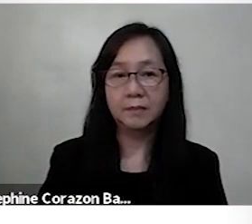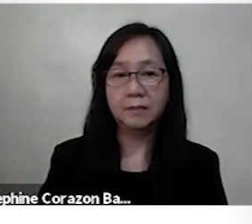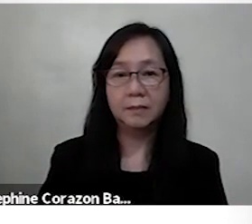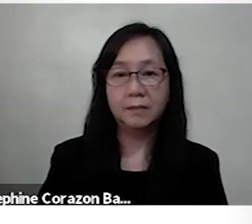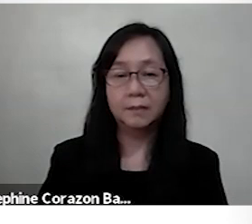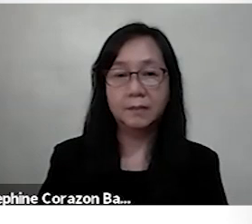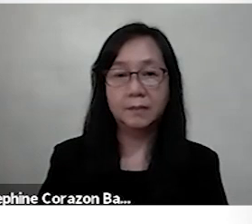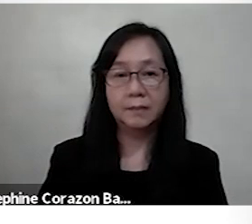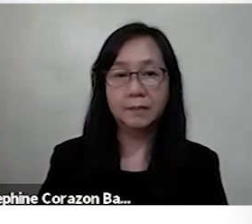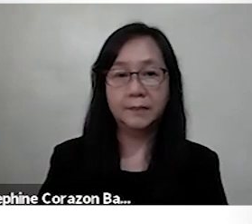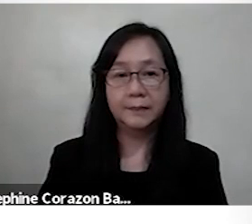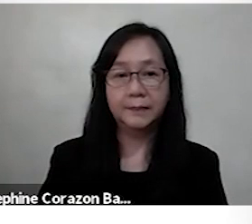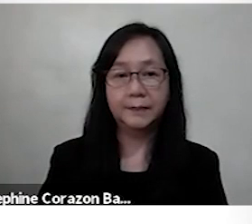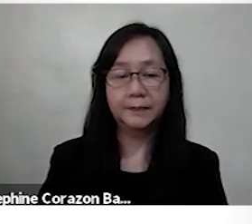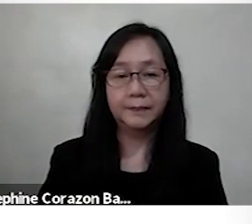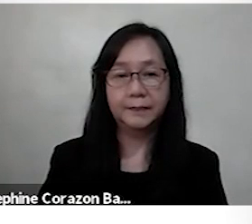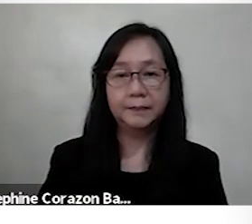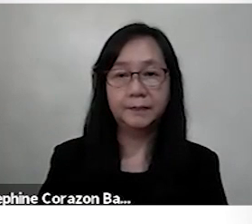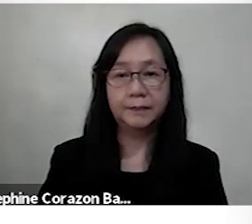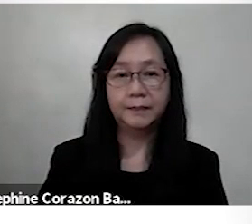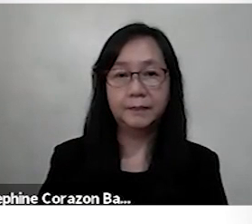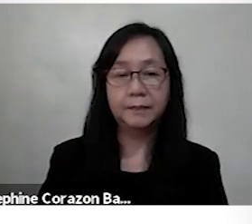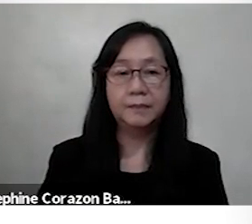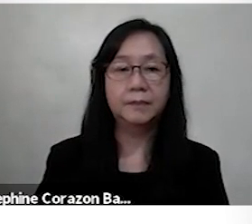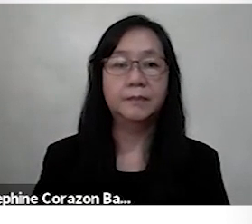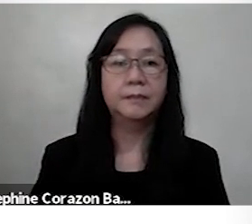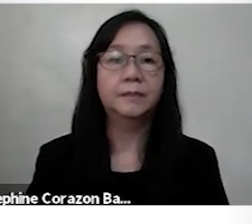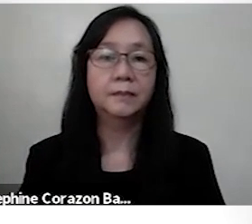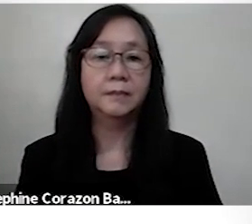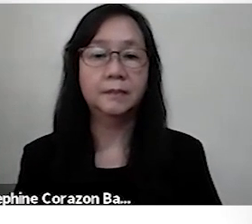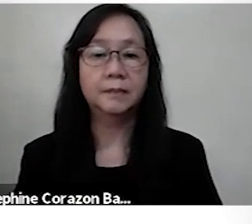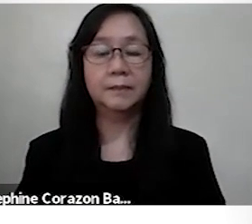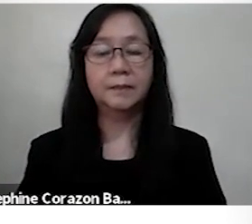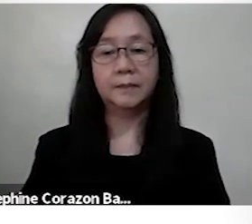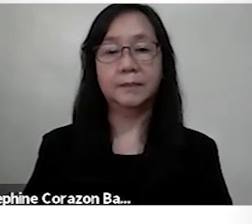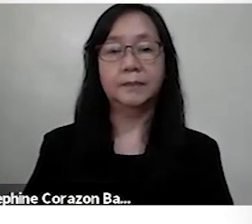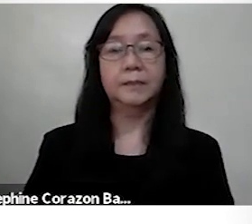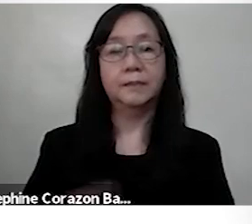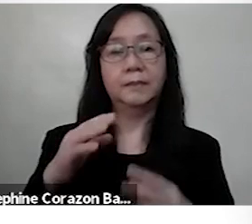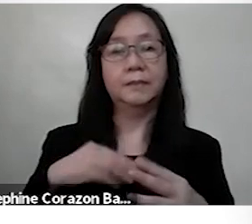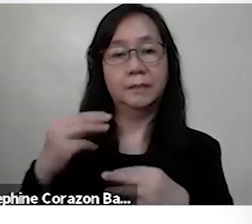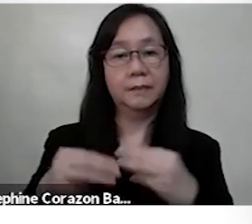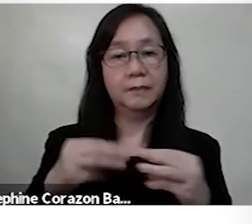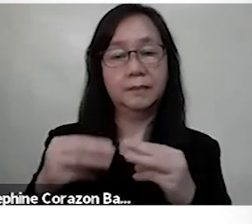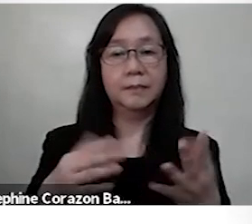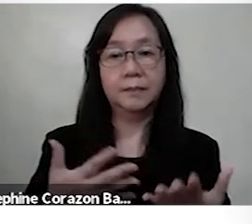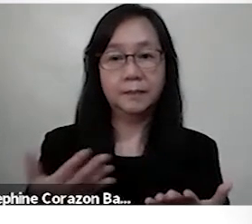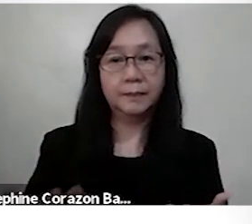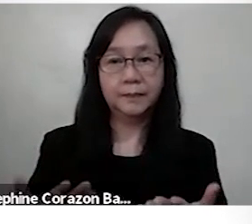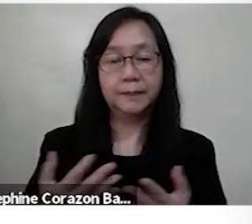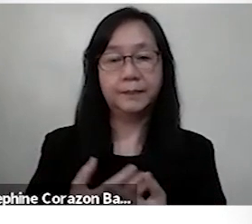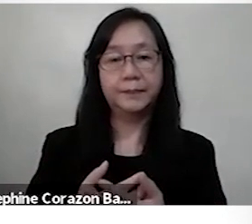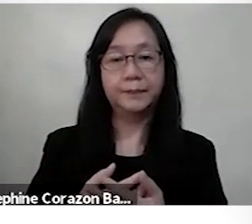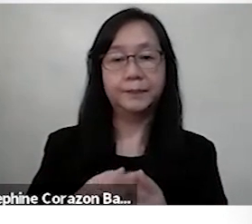mechanism between CRC Cambodia with the UN mechanism, because as I mentioned above, we just